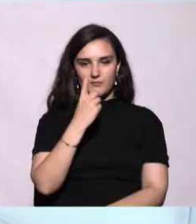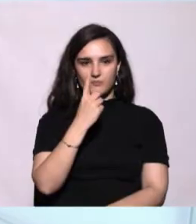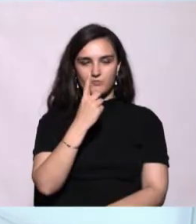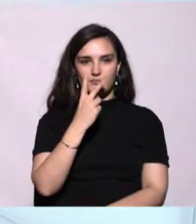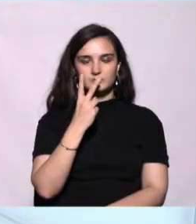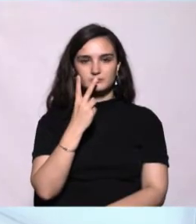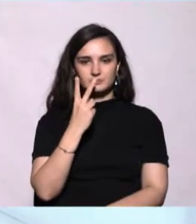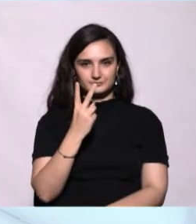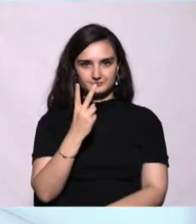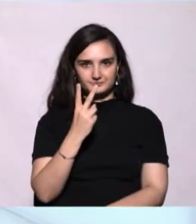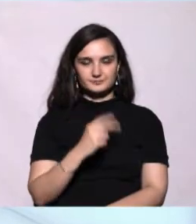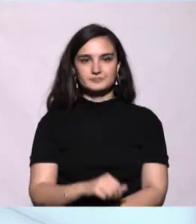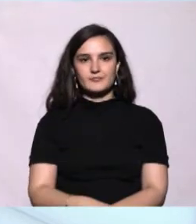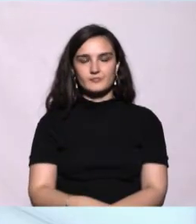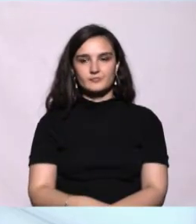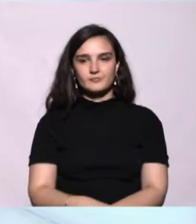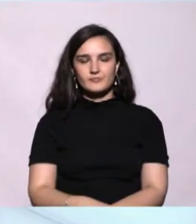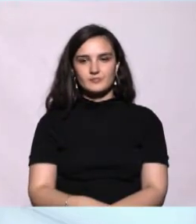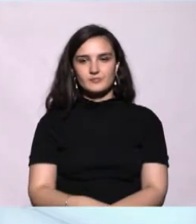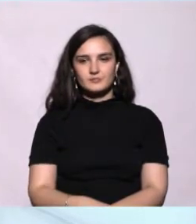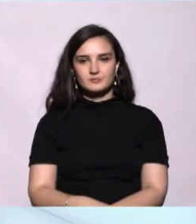One. Two.